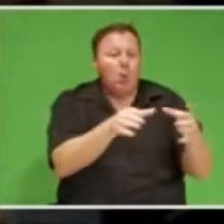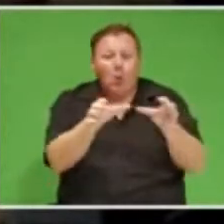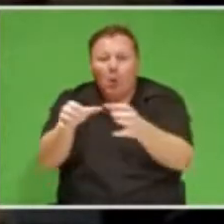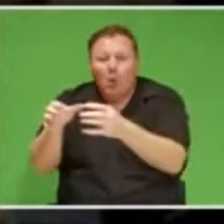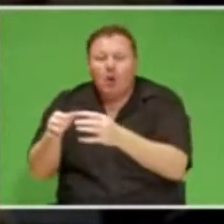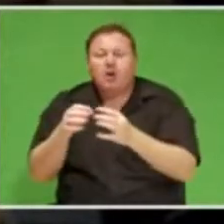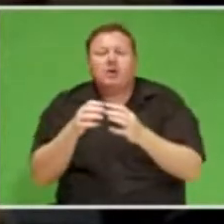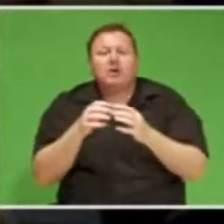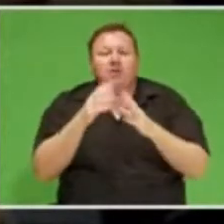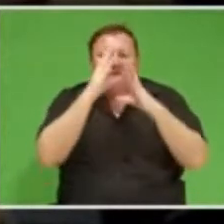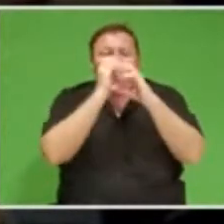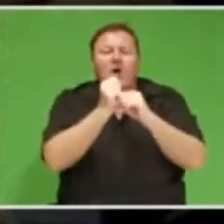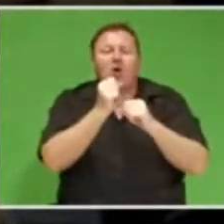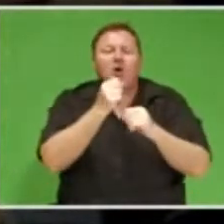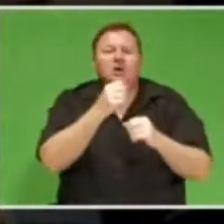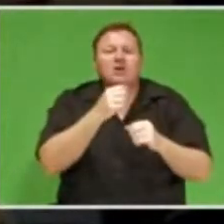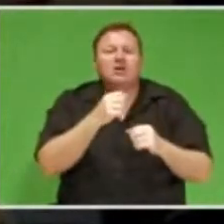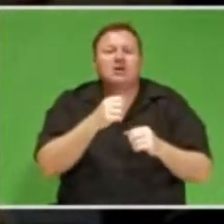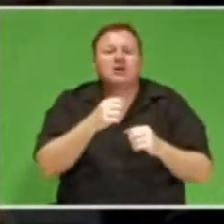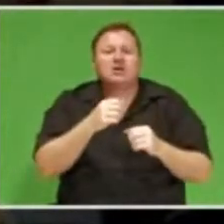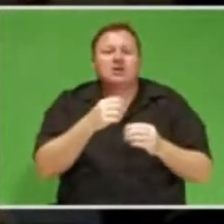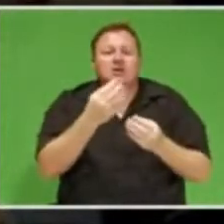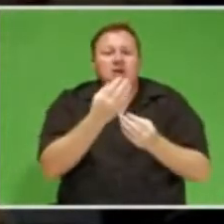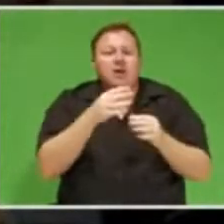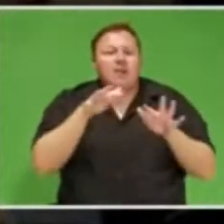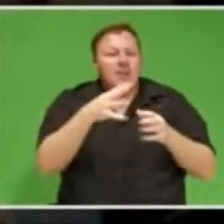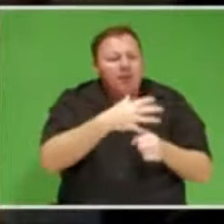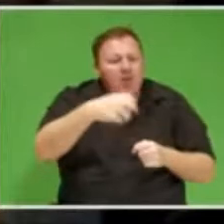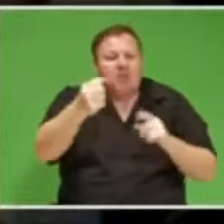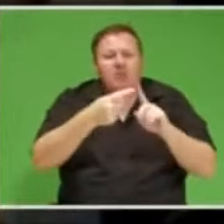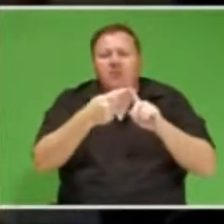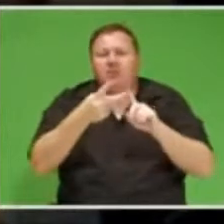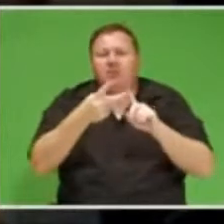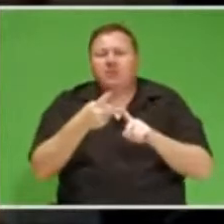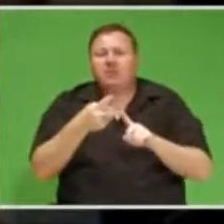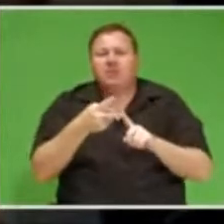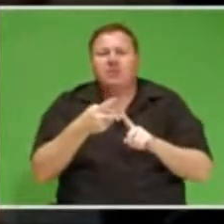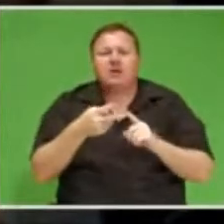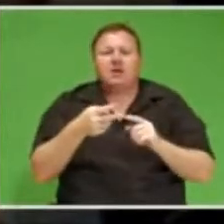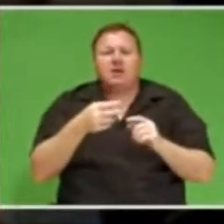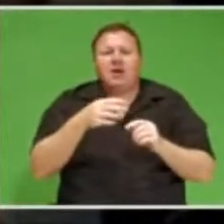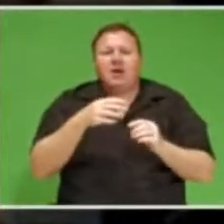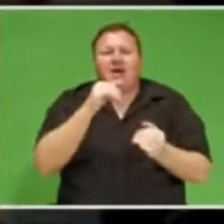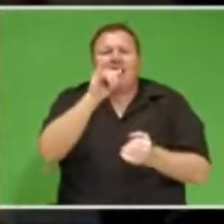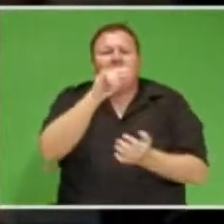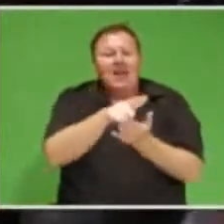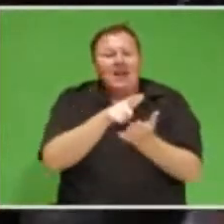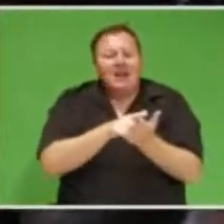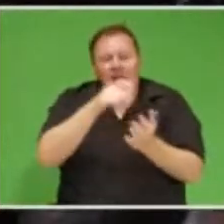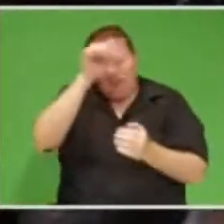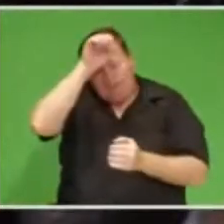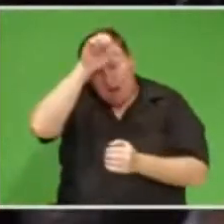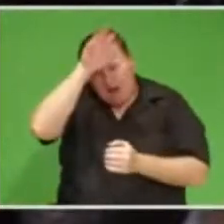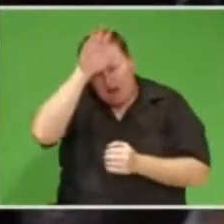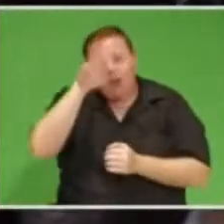like kidnapping, extortion, illegal mining, have had several